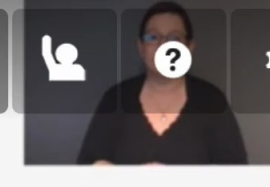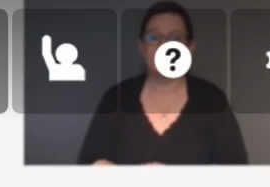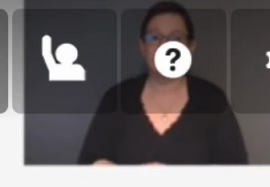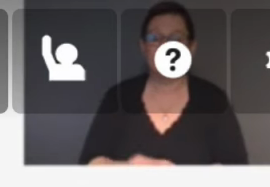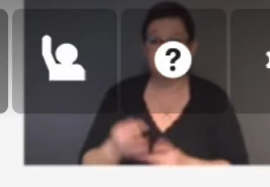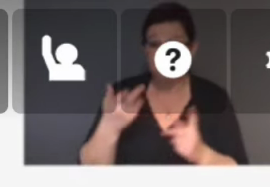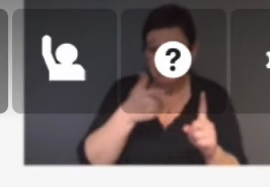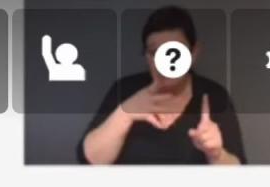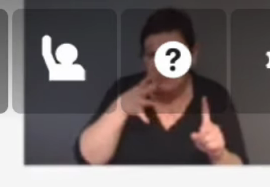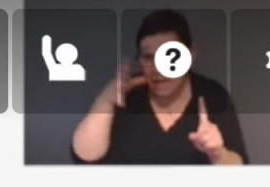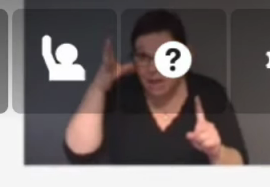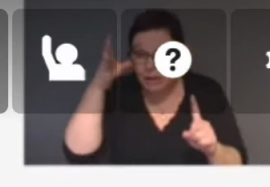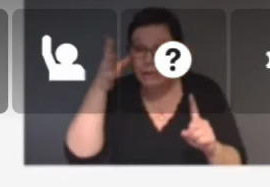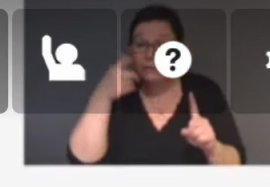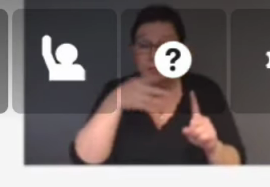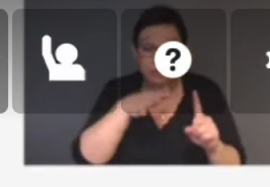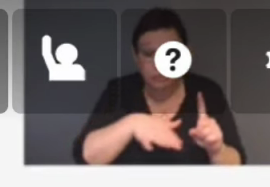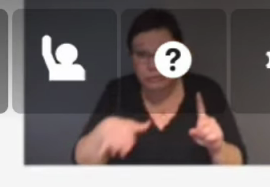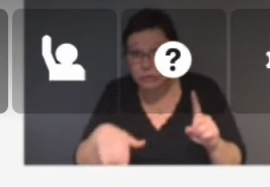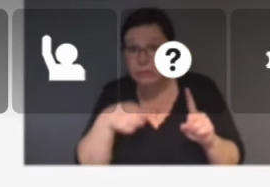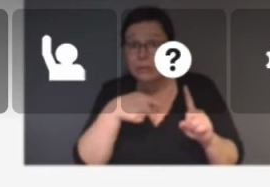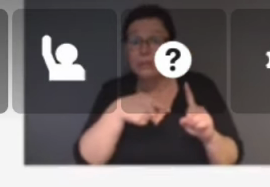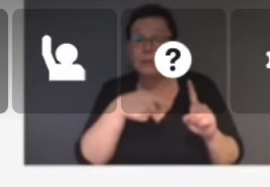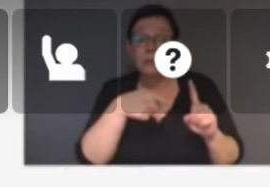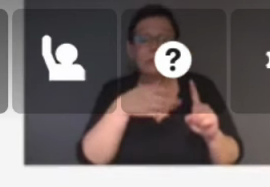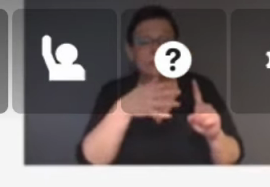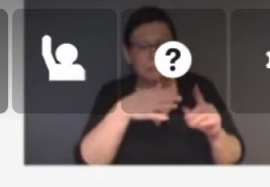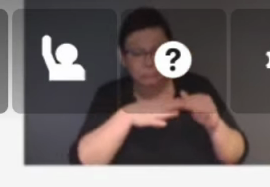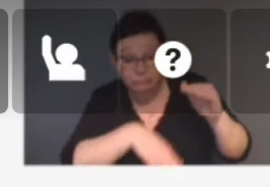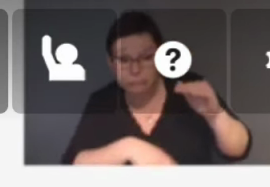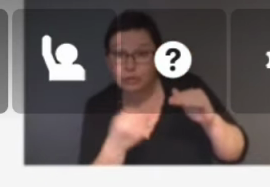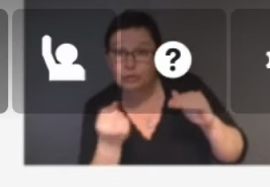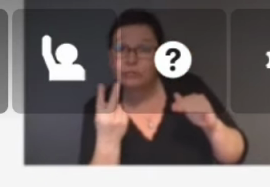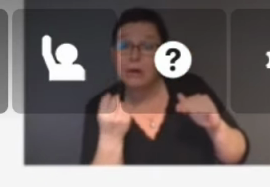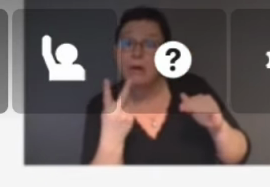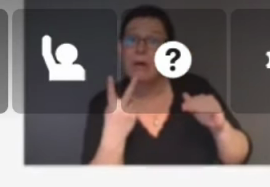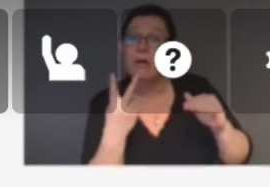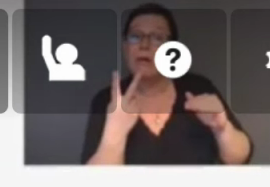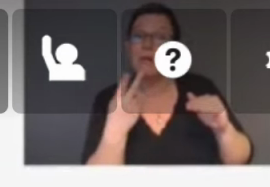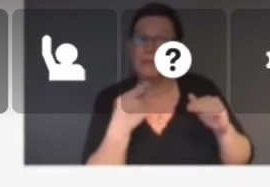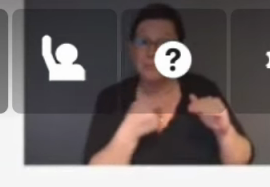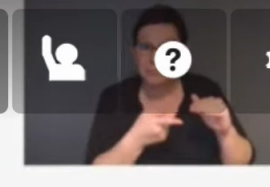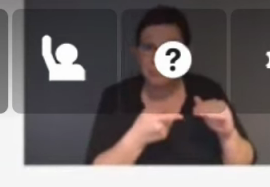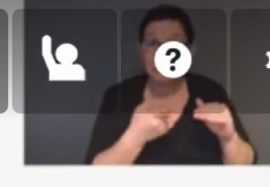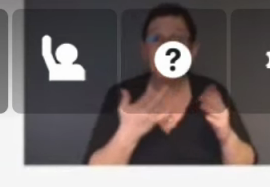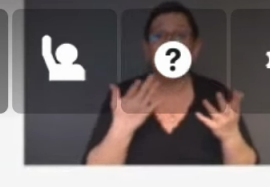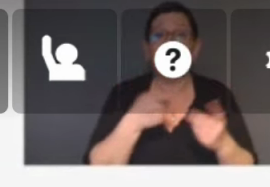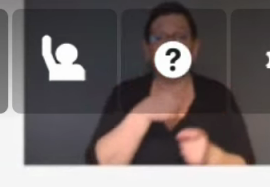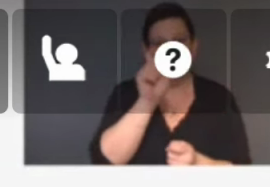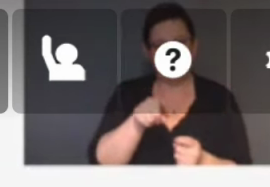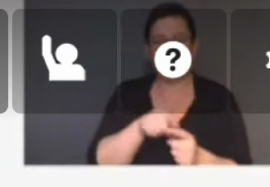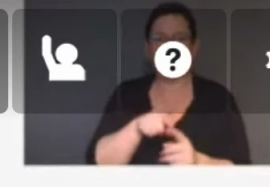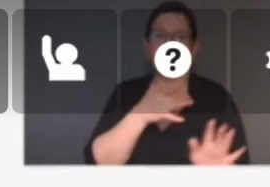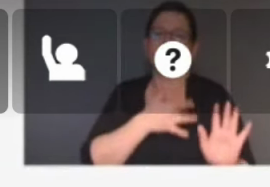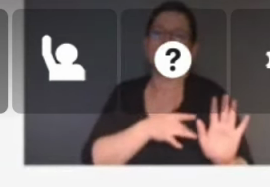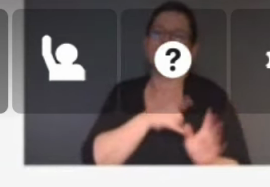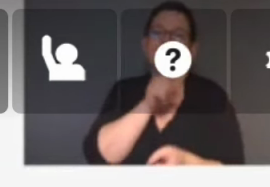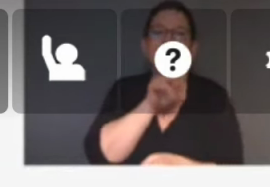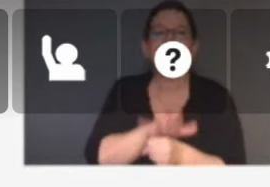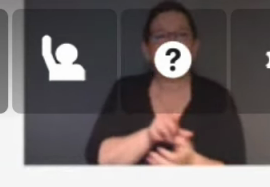your child does not have access to private dental insurance and your child's dental costs are not